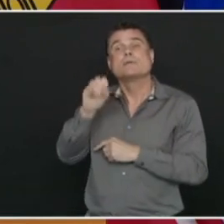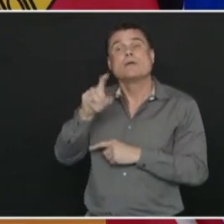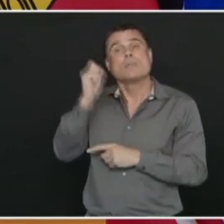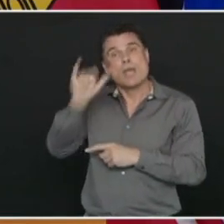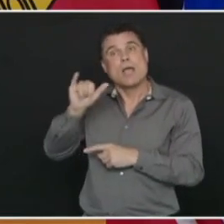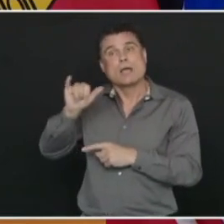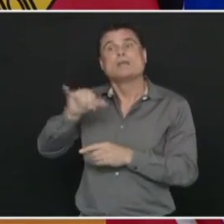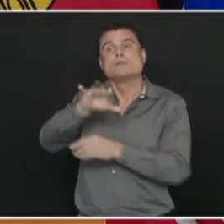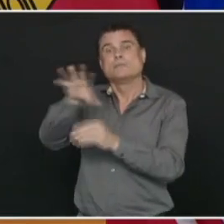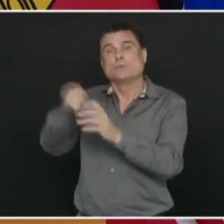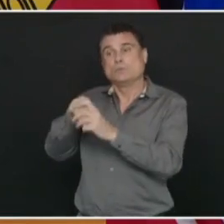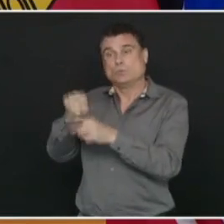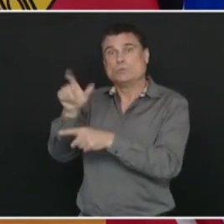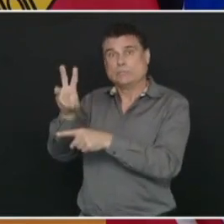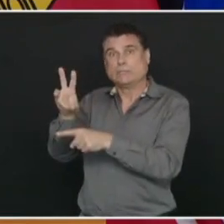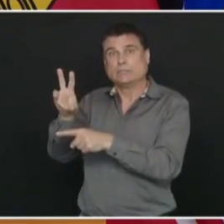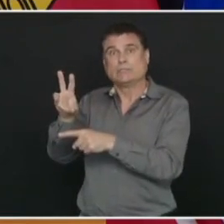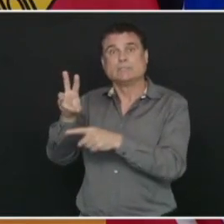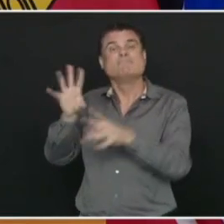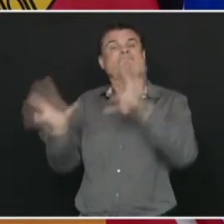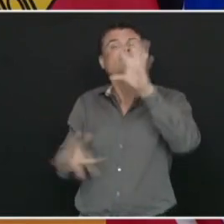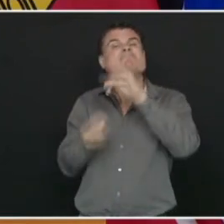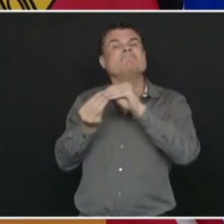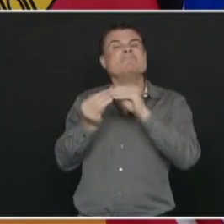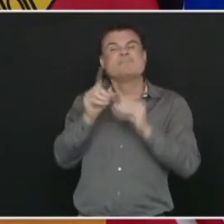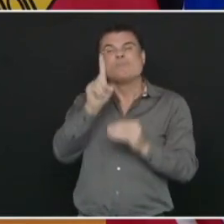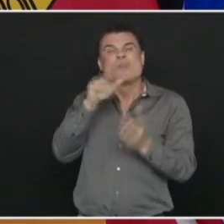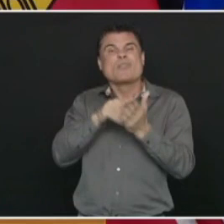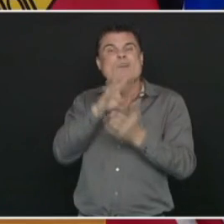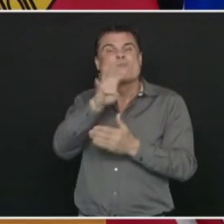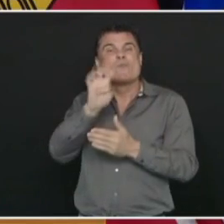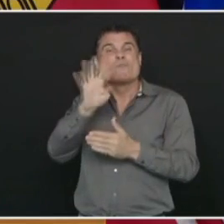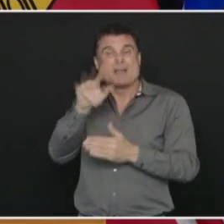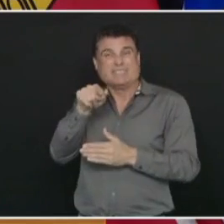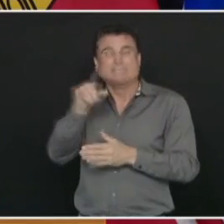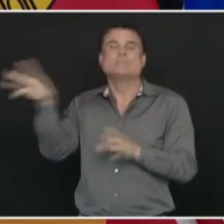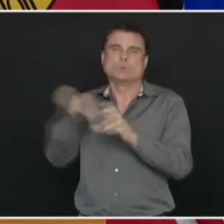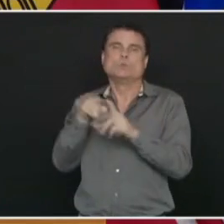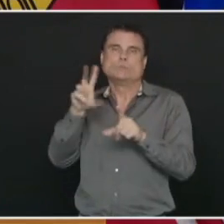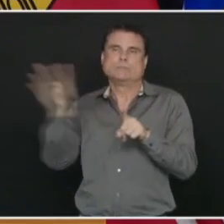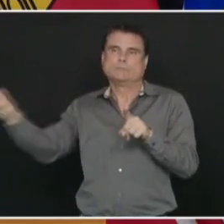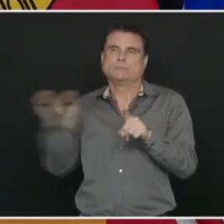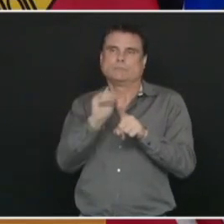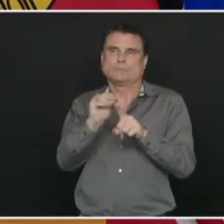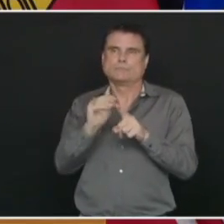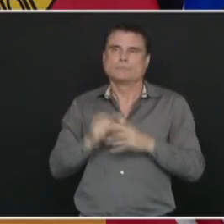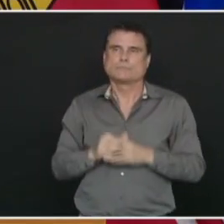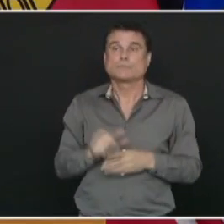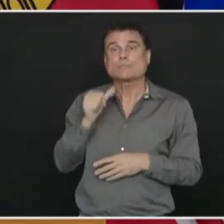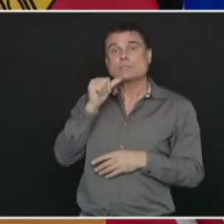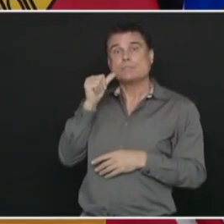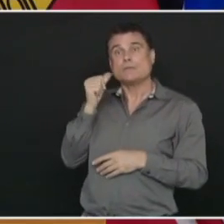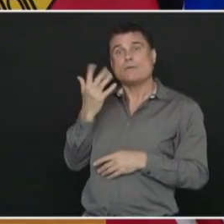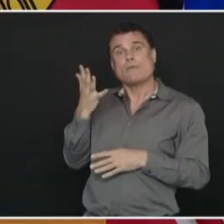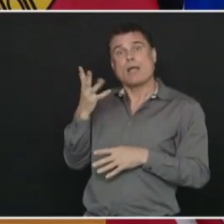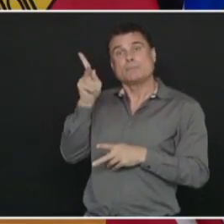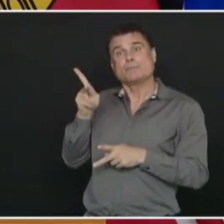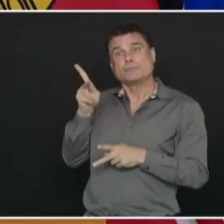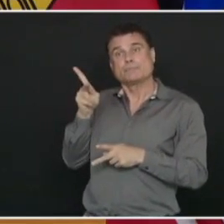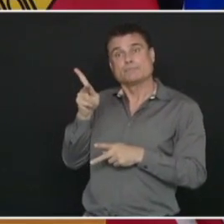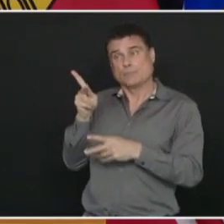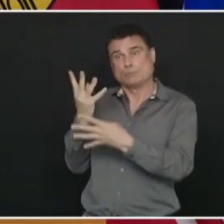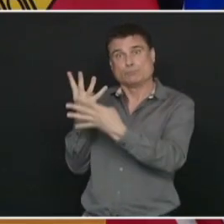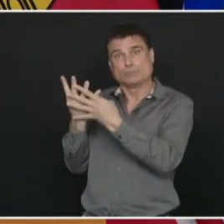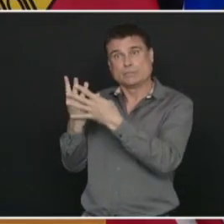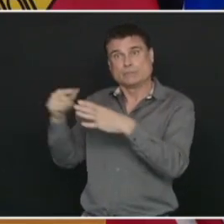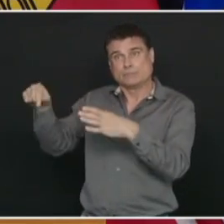important to be able to continue the trend that we are having in managing this pandemic. So I